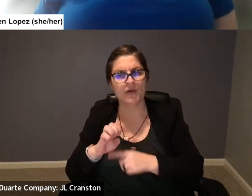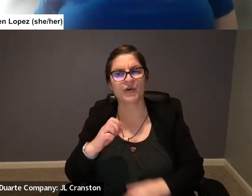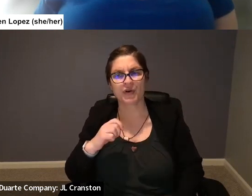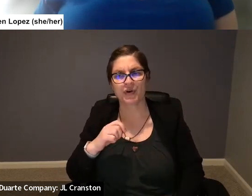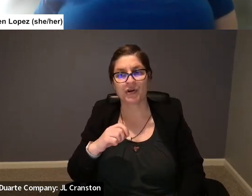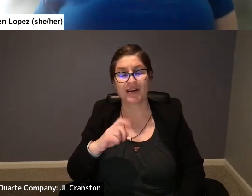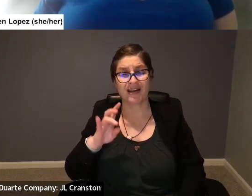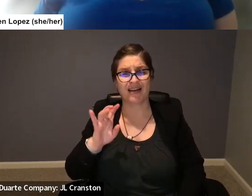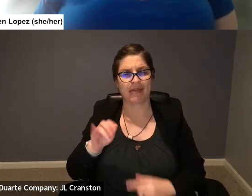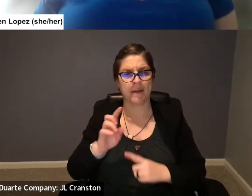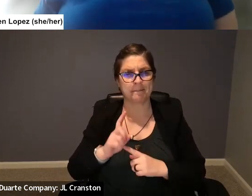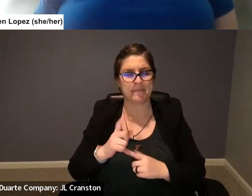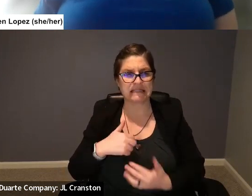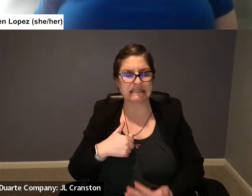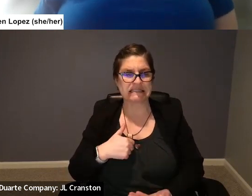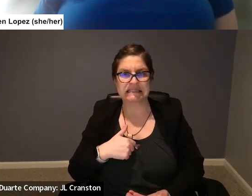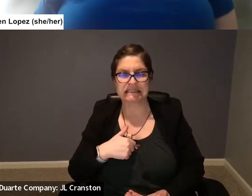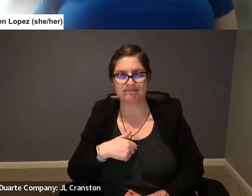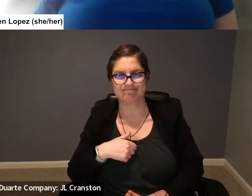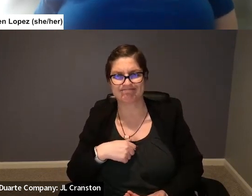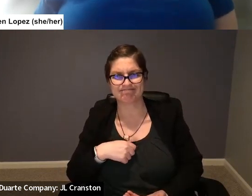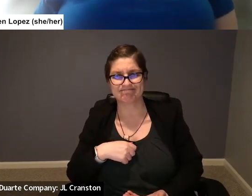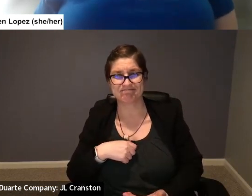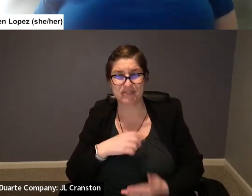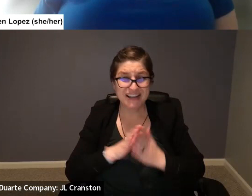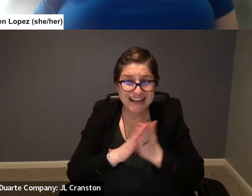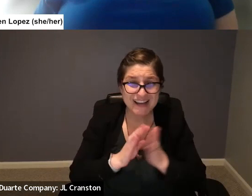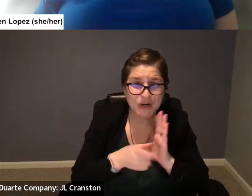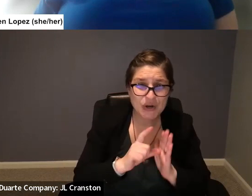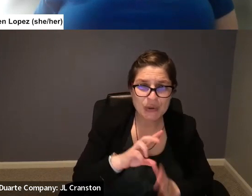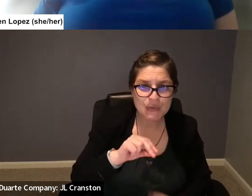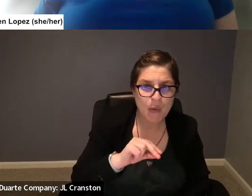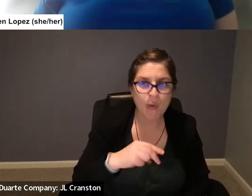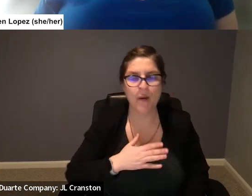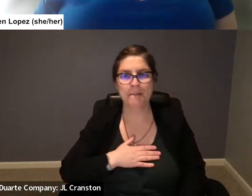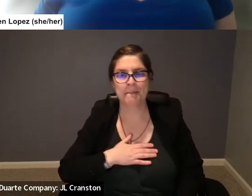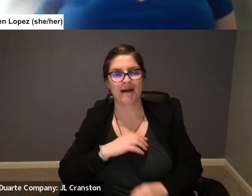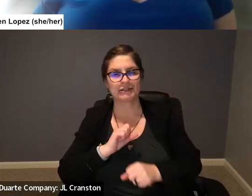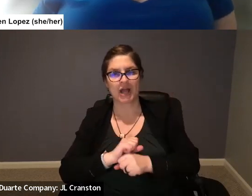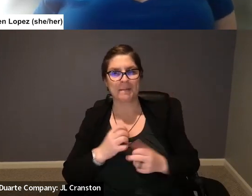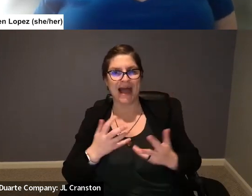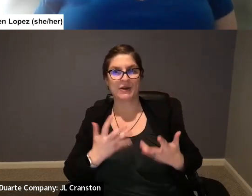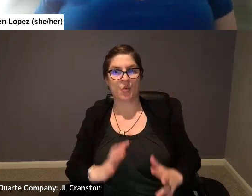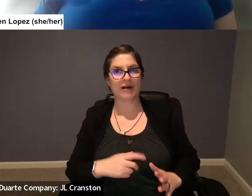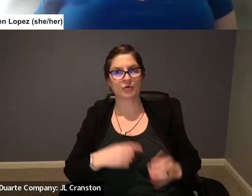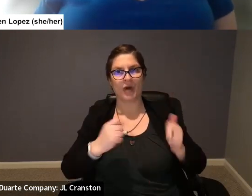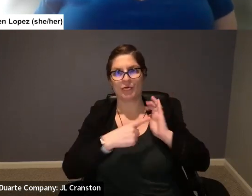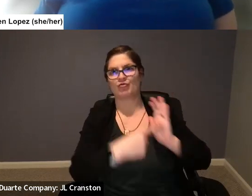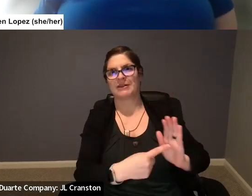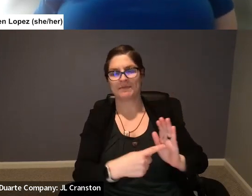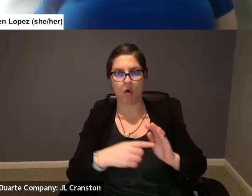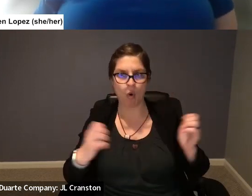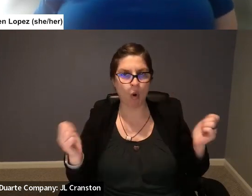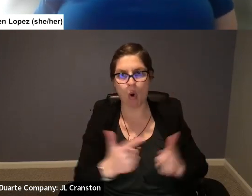where I didn't necessarily want to review it because in my job, I don't want to speak for every disability. I don't have every disability,